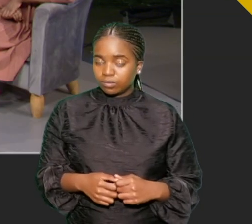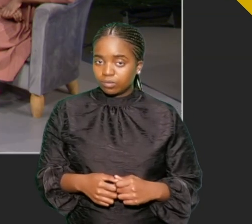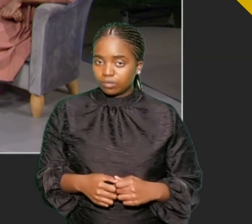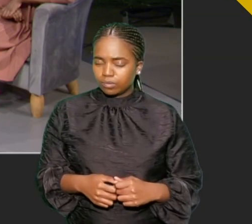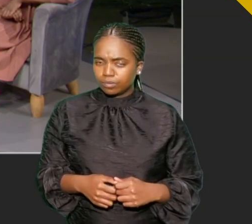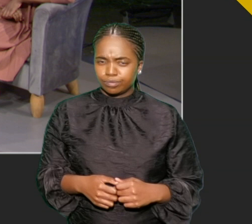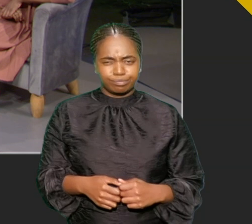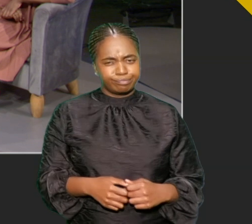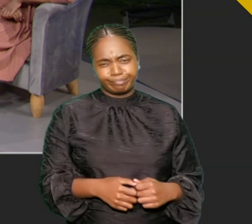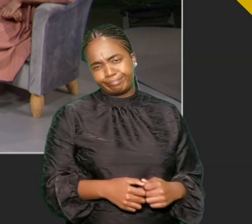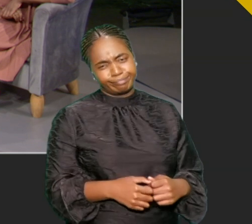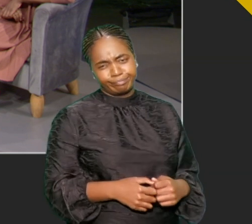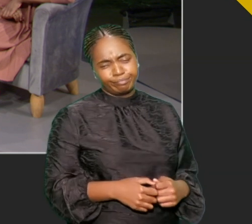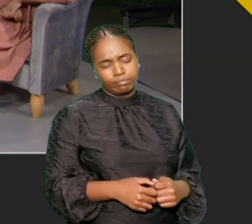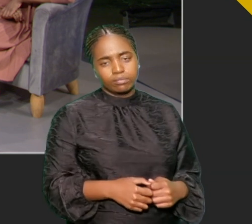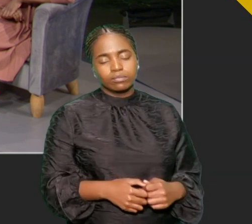Oh no, my darling.